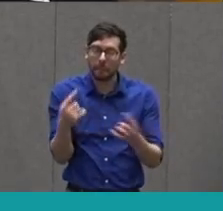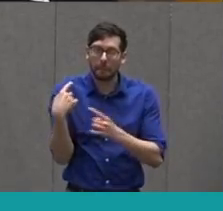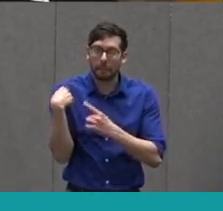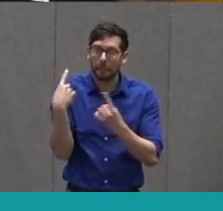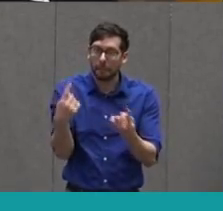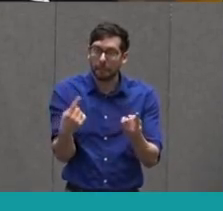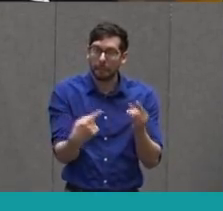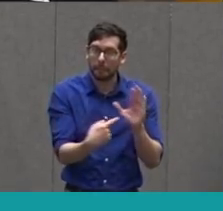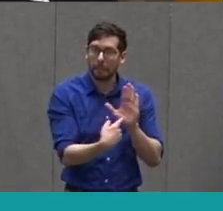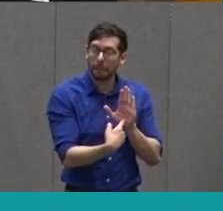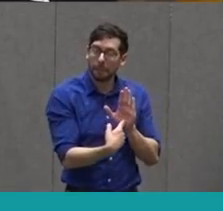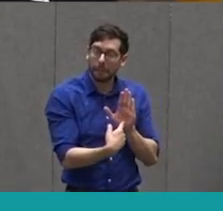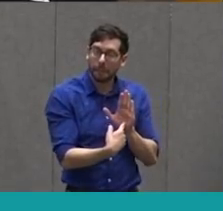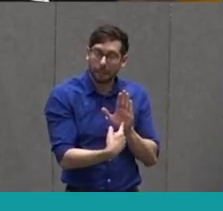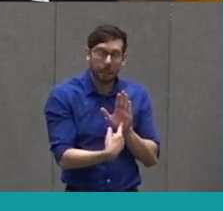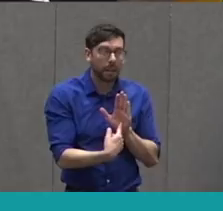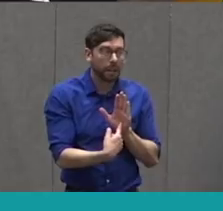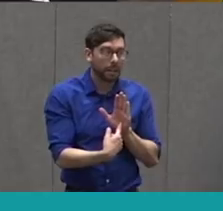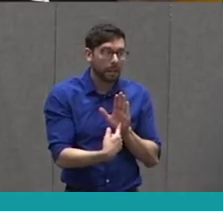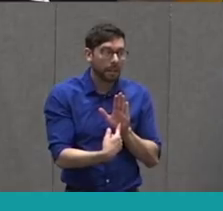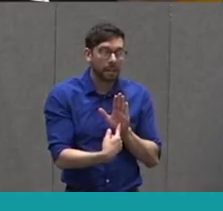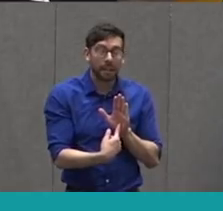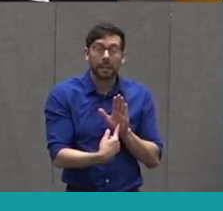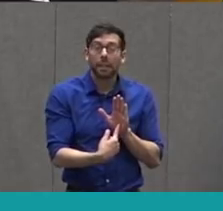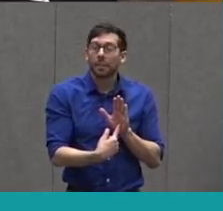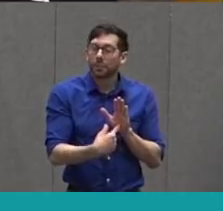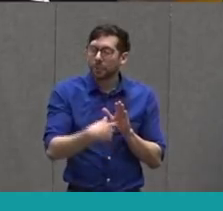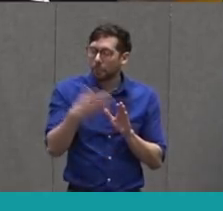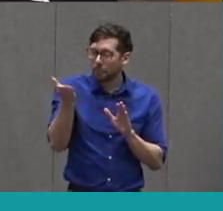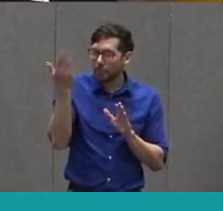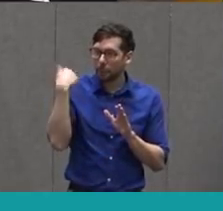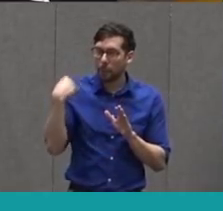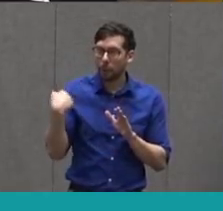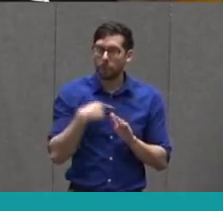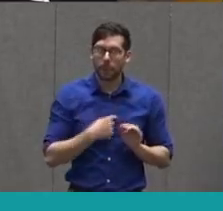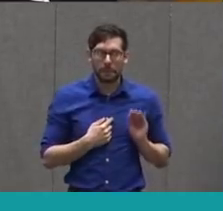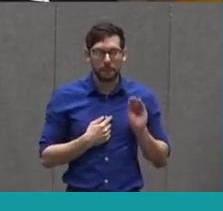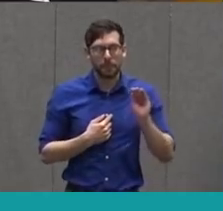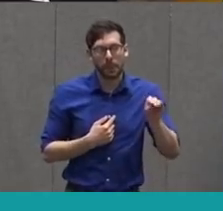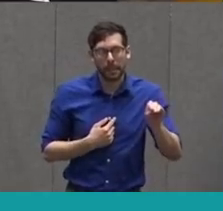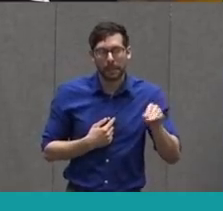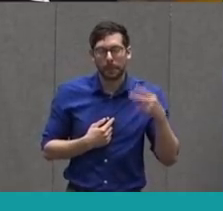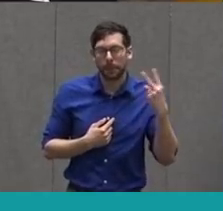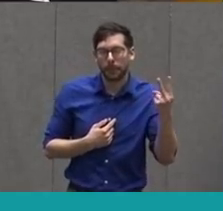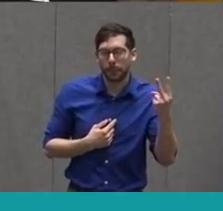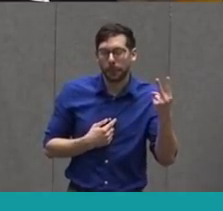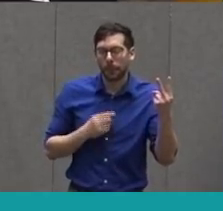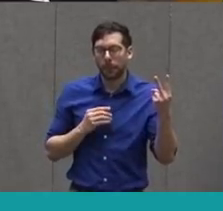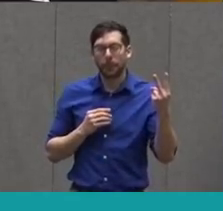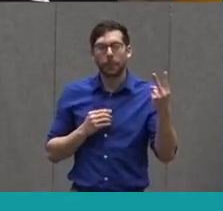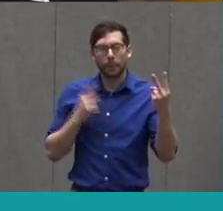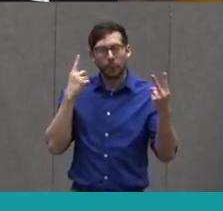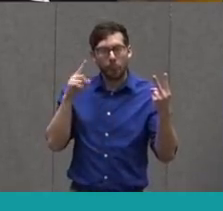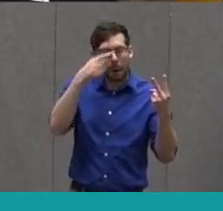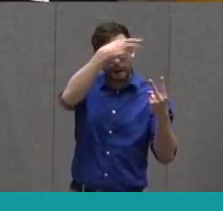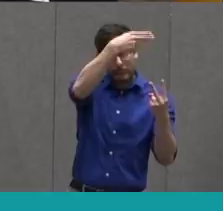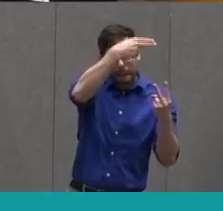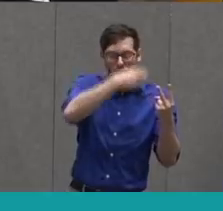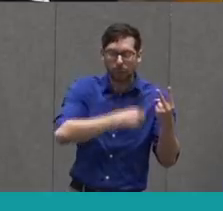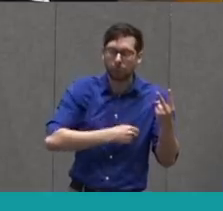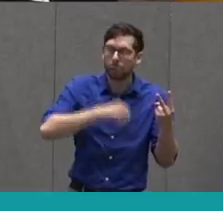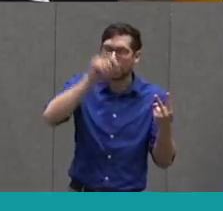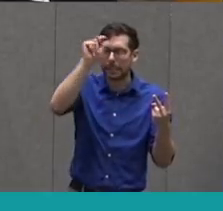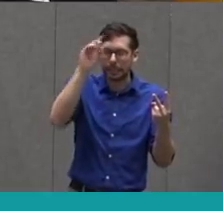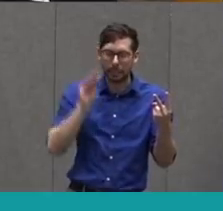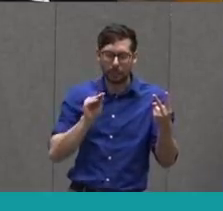the numbers in the place value chart as correct. The 2 in the 200s, the 5 in the 10s, and the